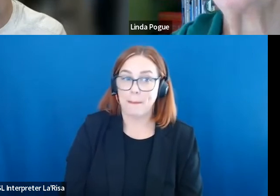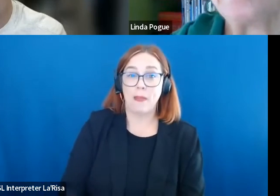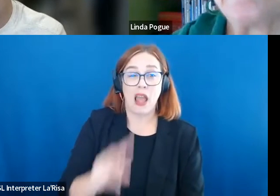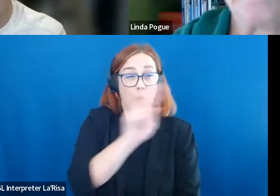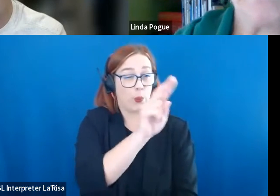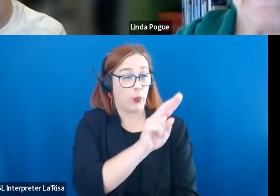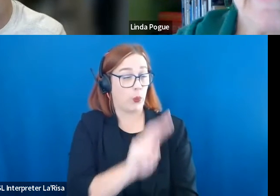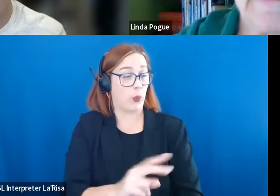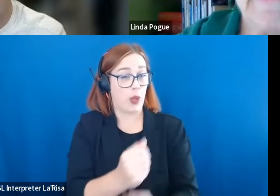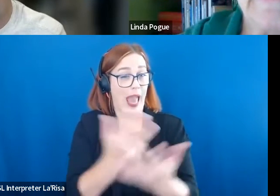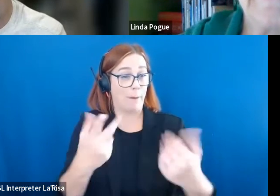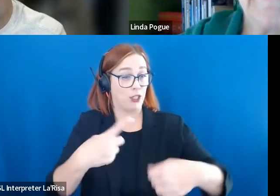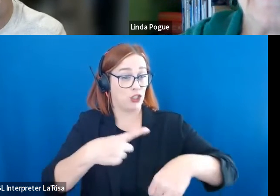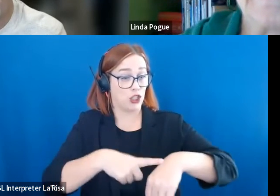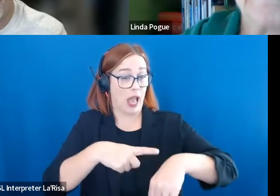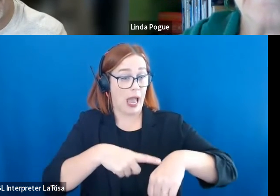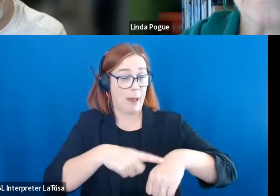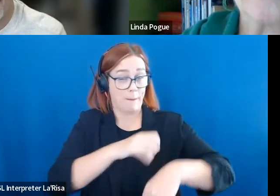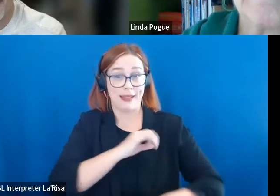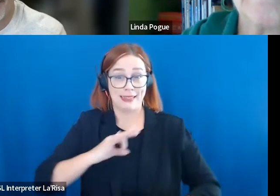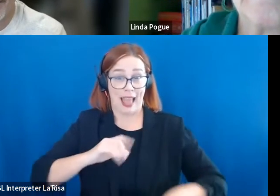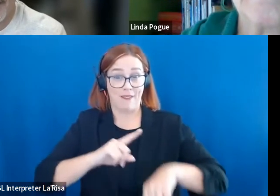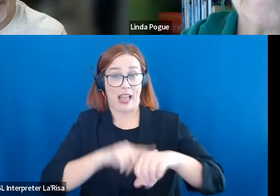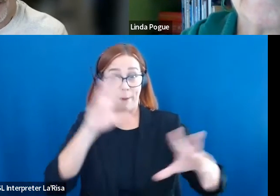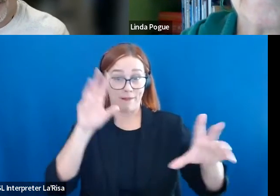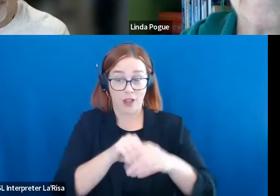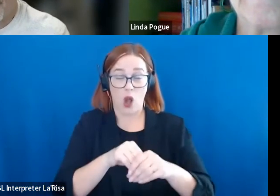time that's involved, like I said, it's probably about